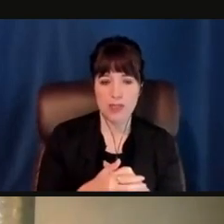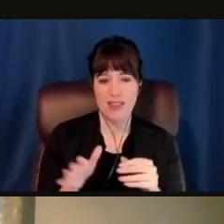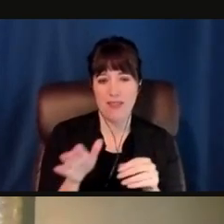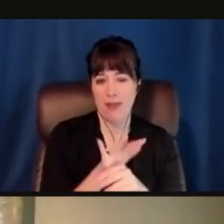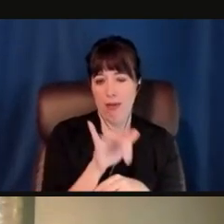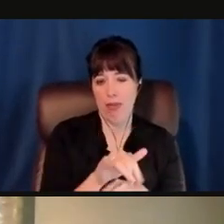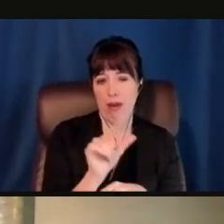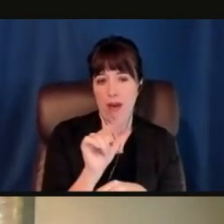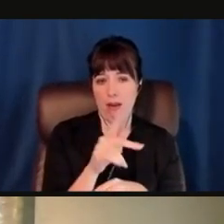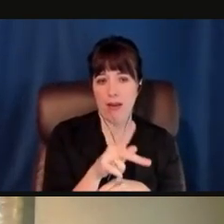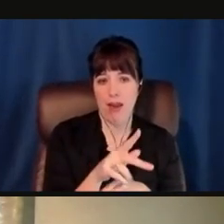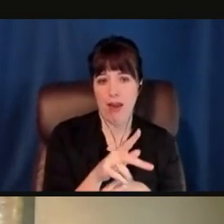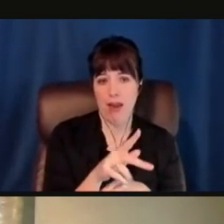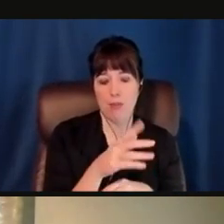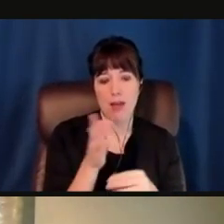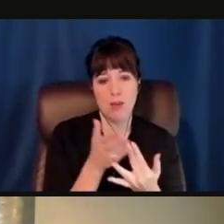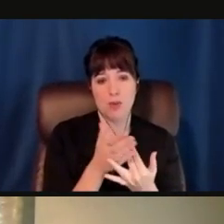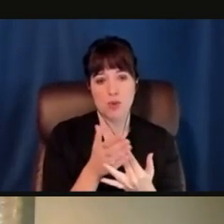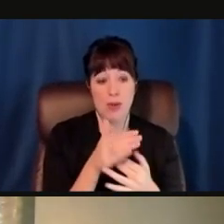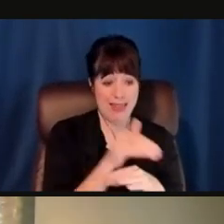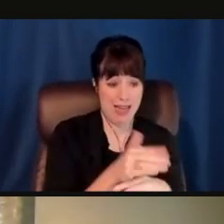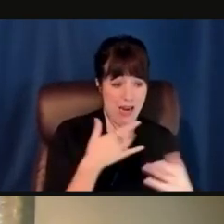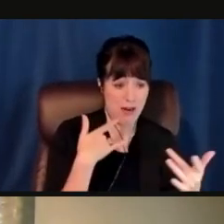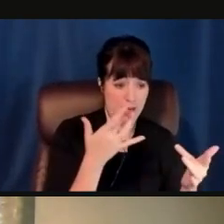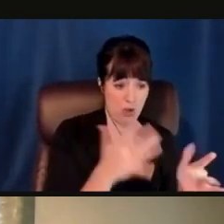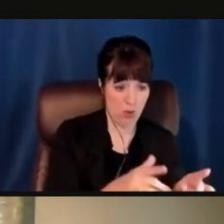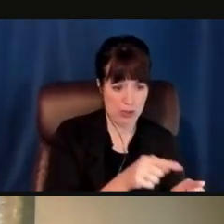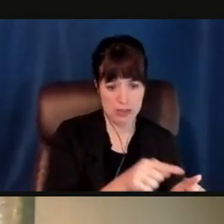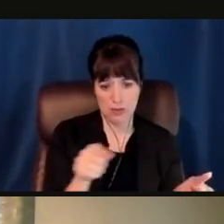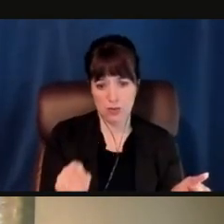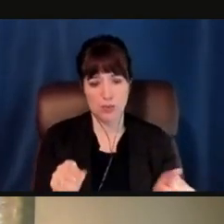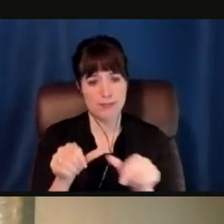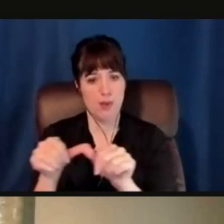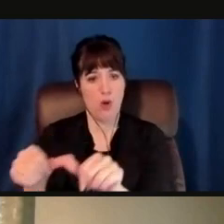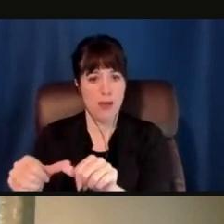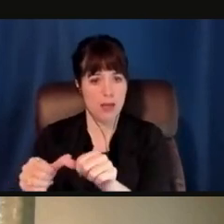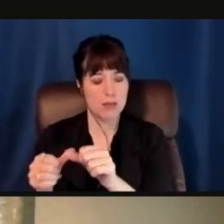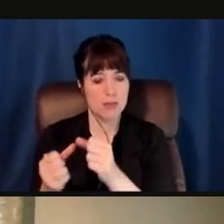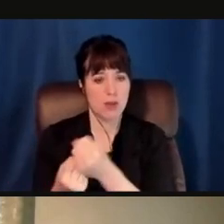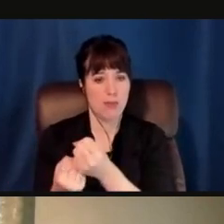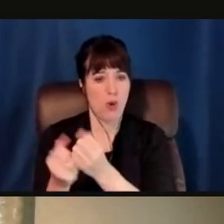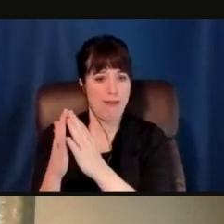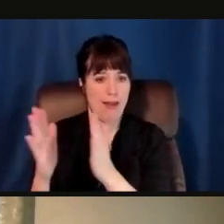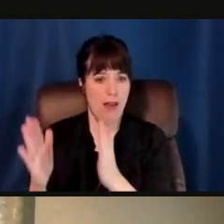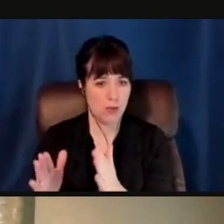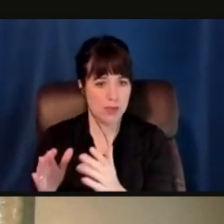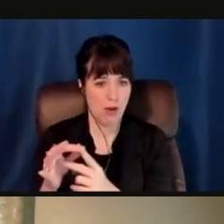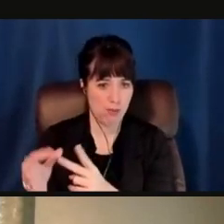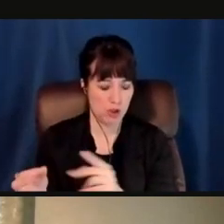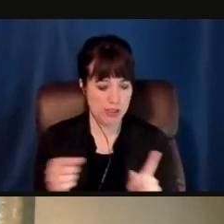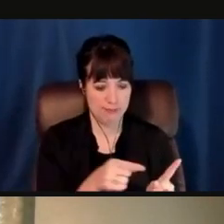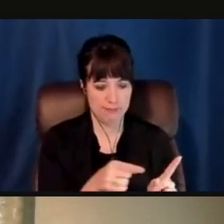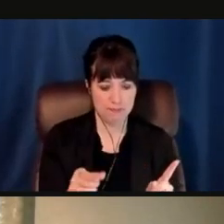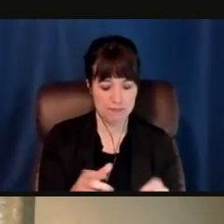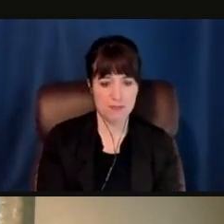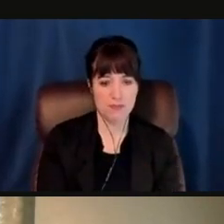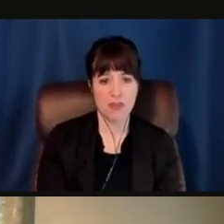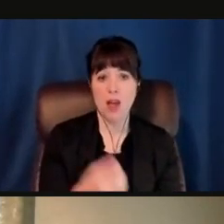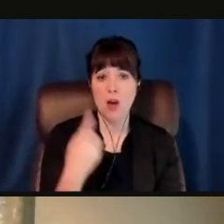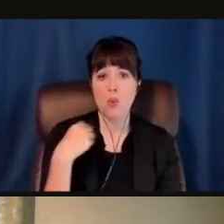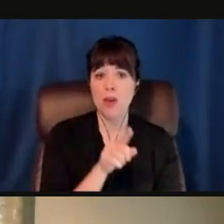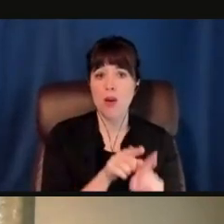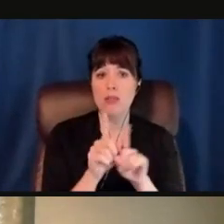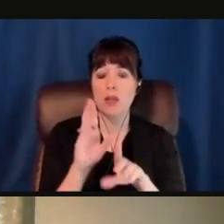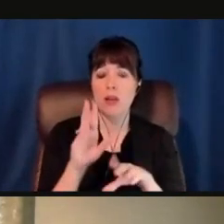that gap between the night of an occurrence to when they can connect it to some more permanent supportive housing options. We also have a program to